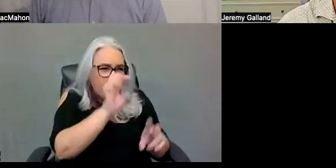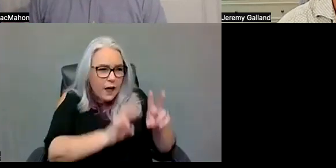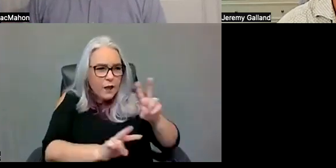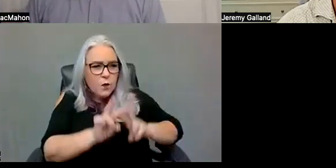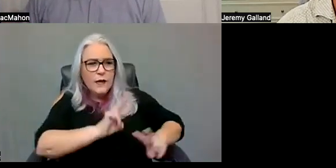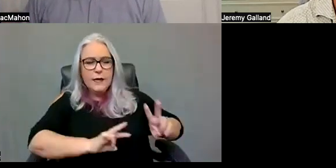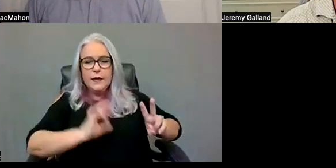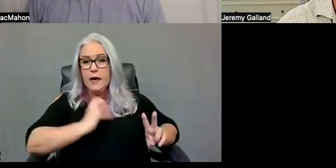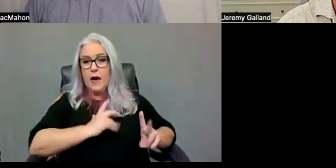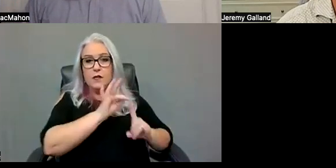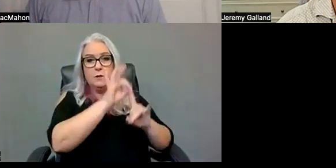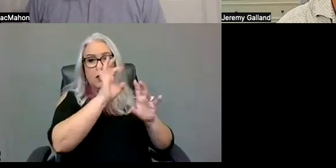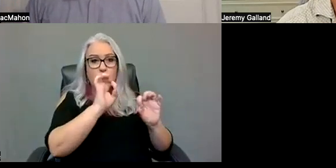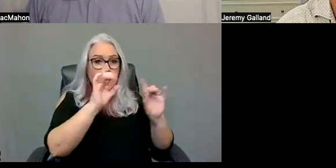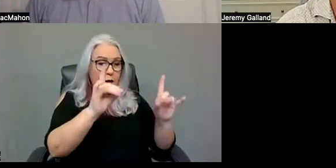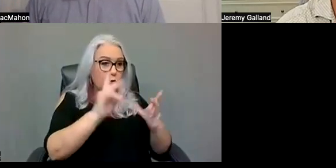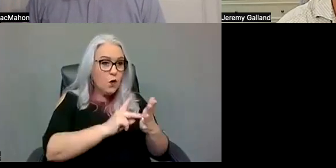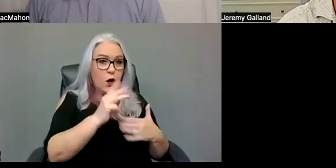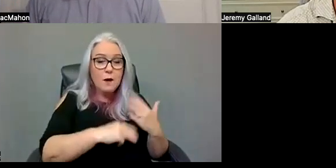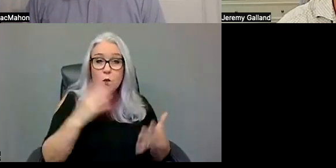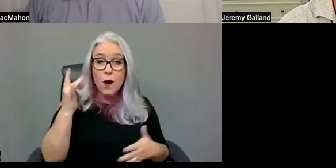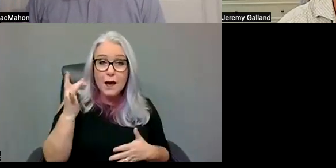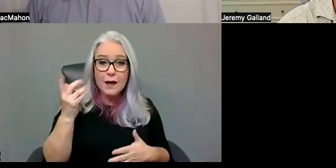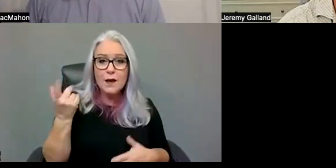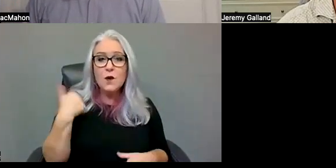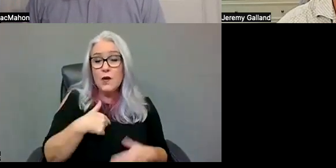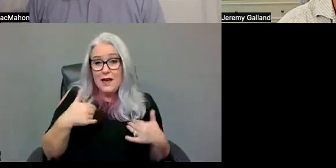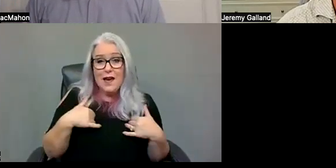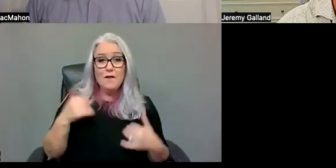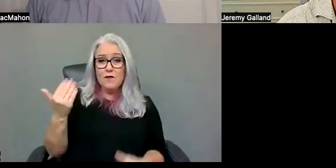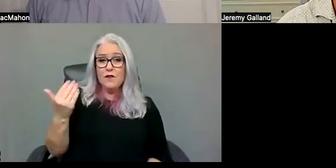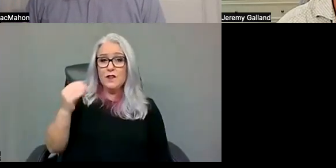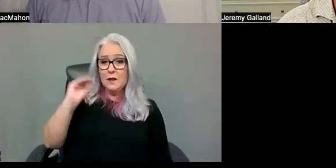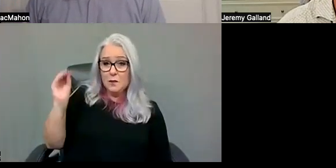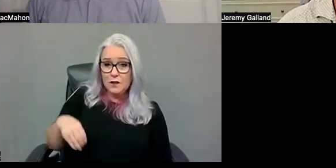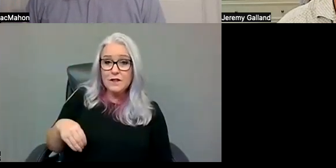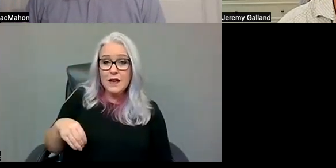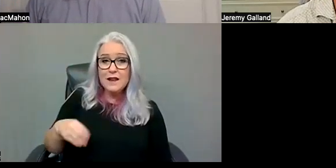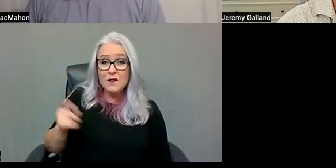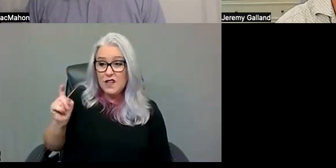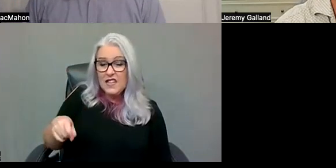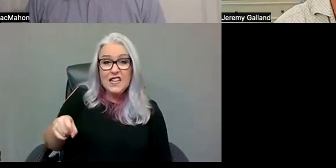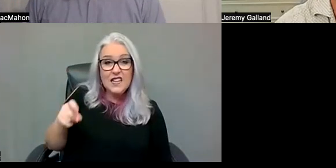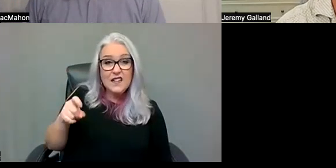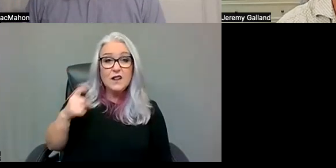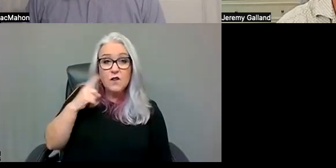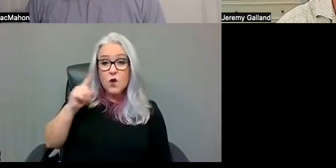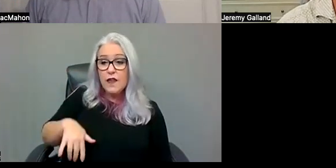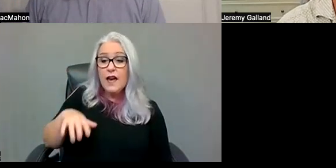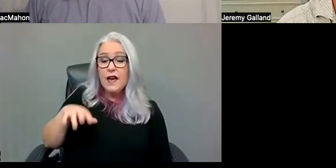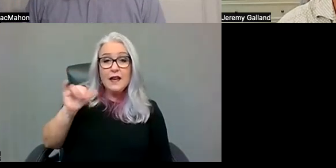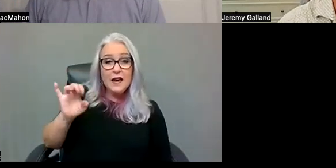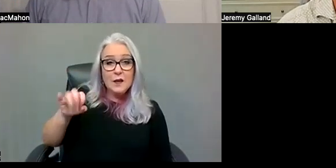program because there's up to 15% now need, but also because the benefits come out to